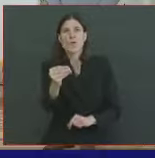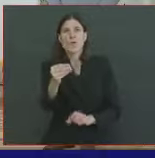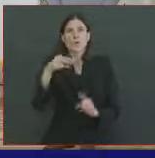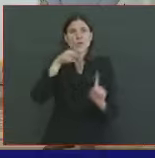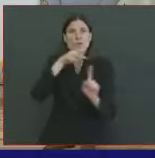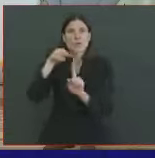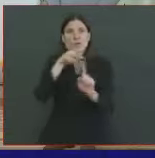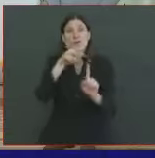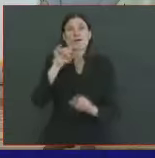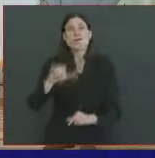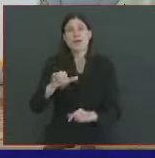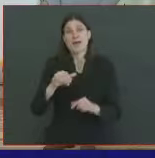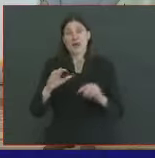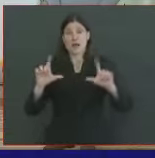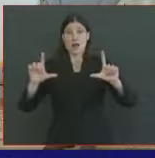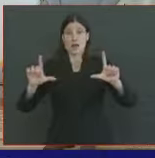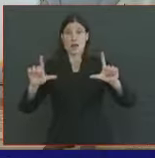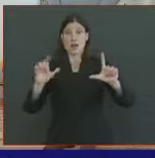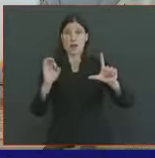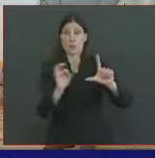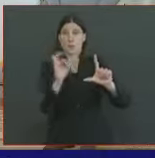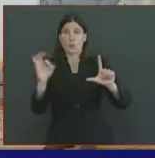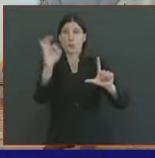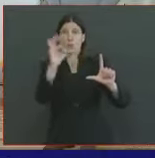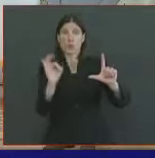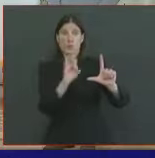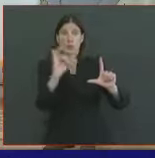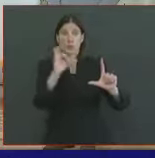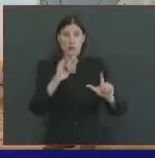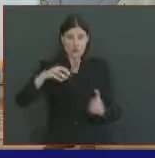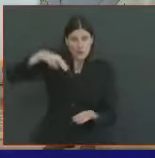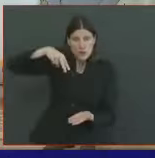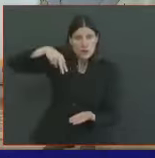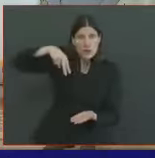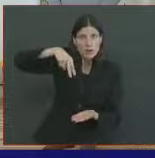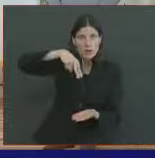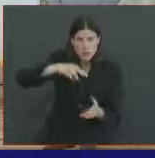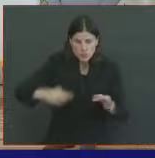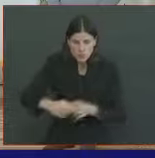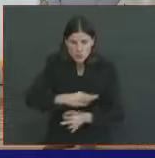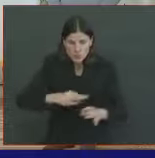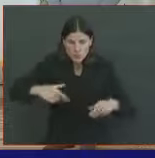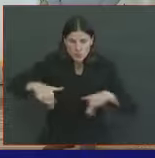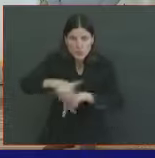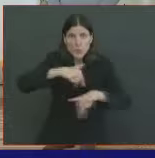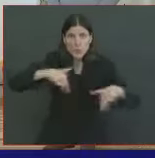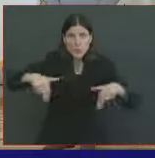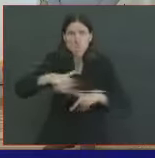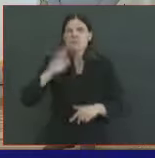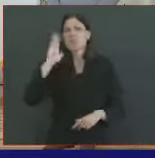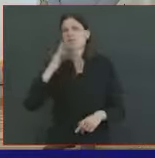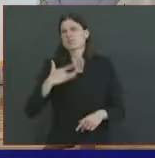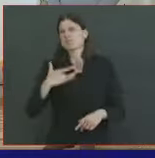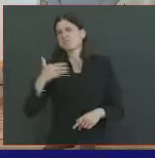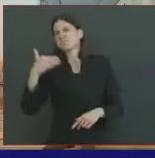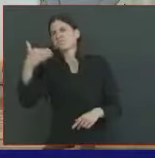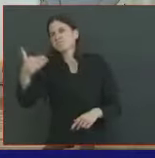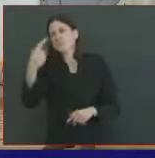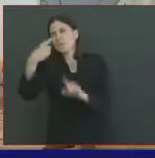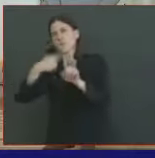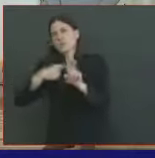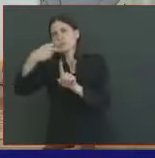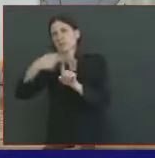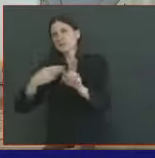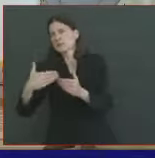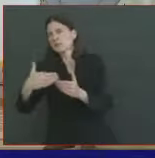see a lot of creativity popping up, and I'll look forward to taking advantage of any good ideas that can keep Rhode Islanders safe.